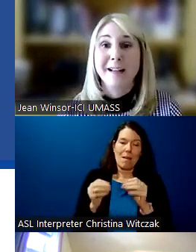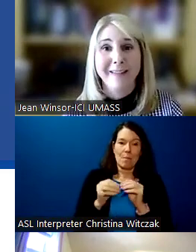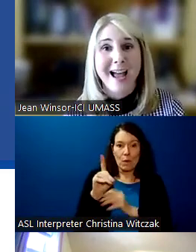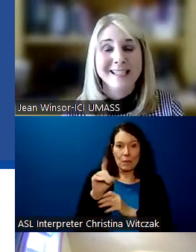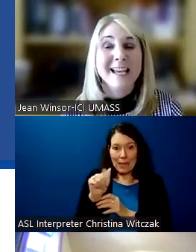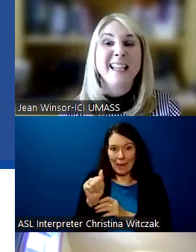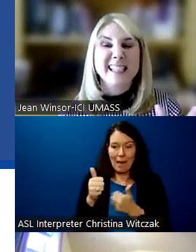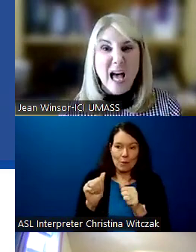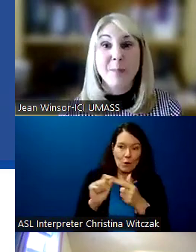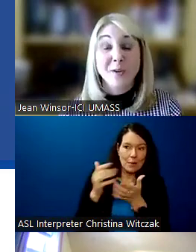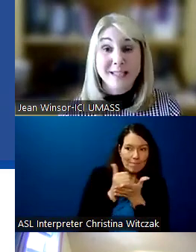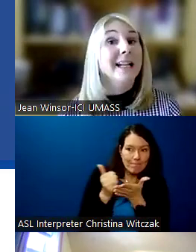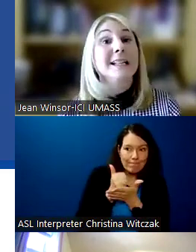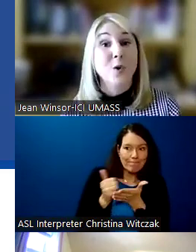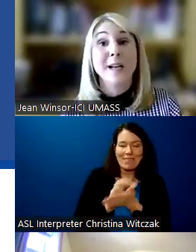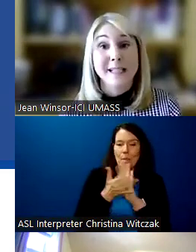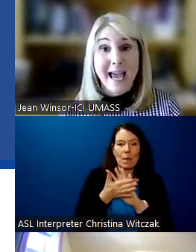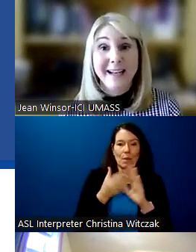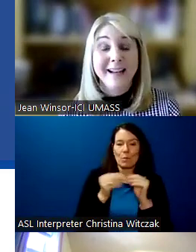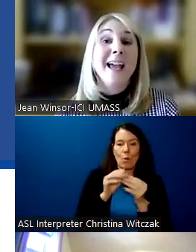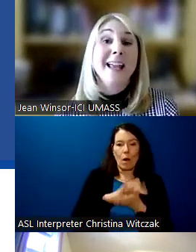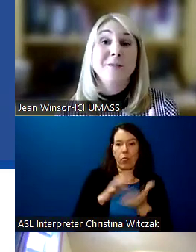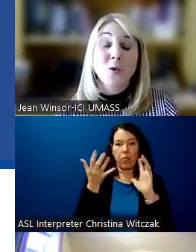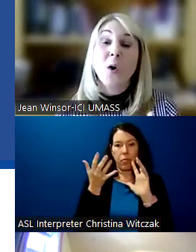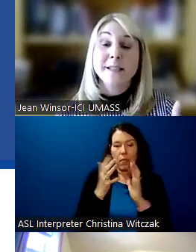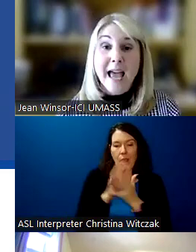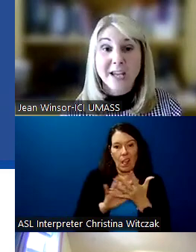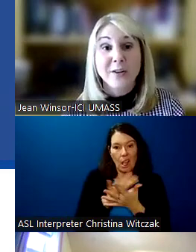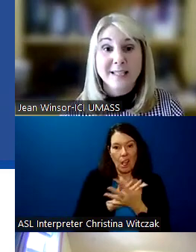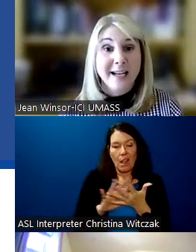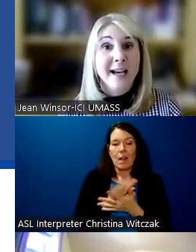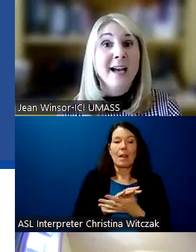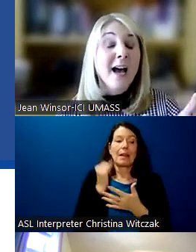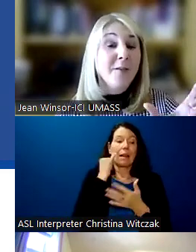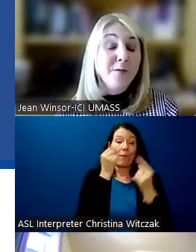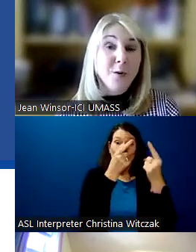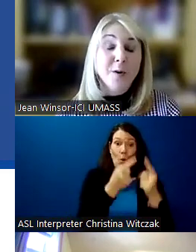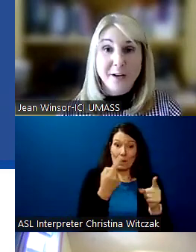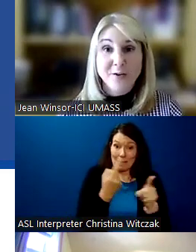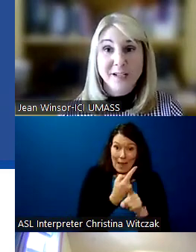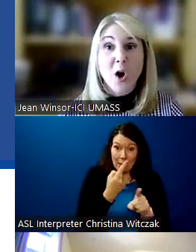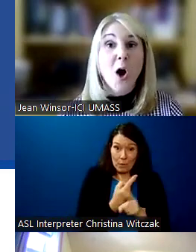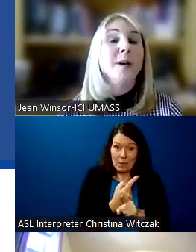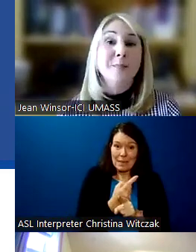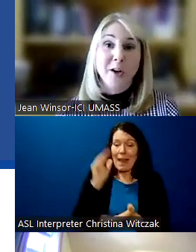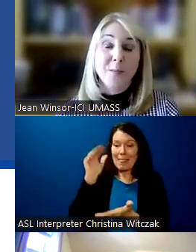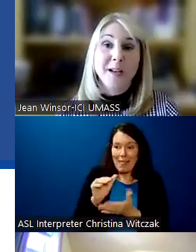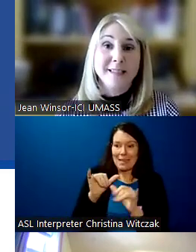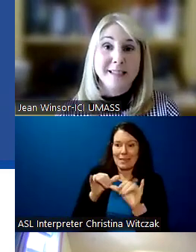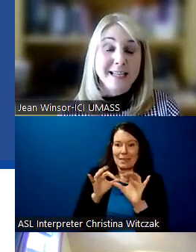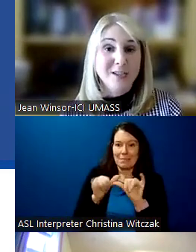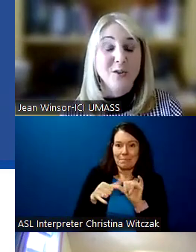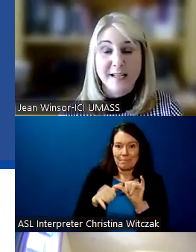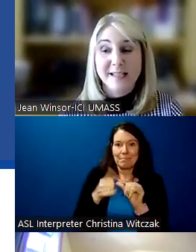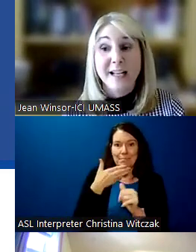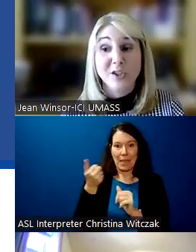try to collect, the sloppier the data is going to get. And if your goal is accurate data, fewer metrics are always better because